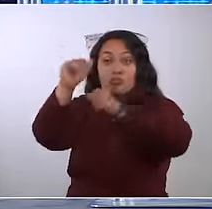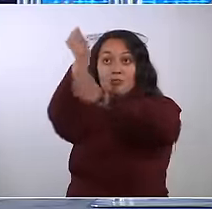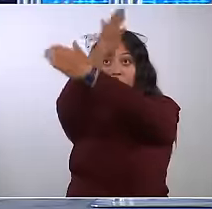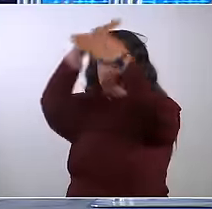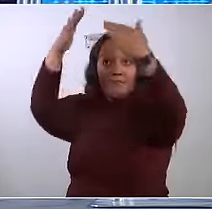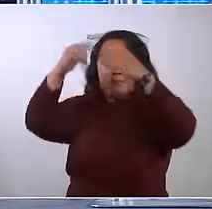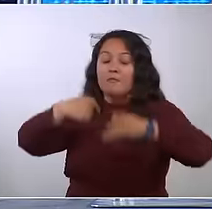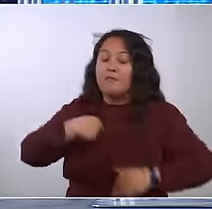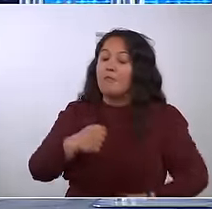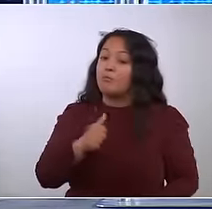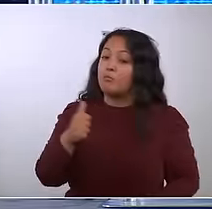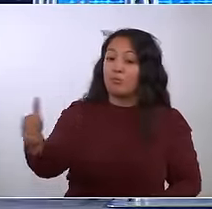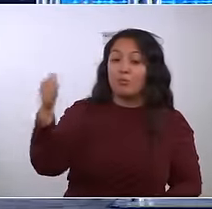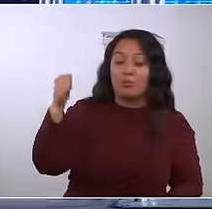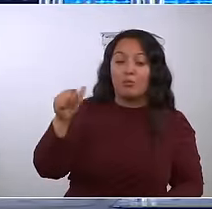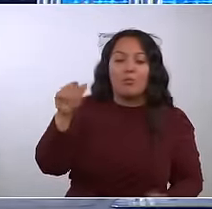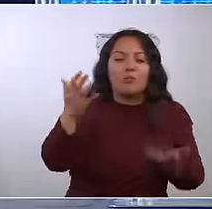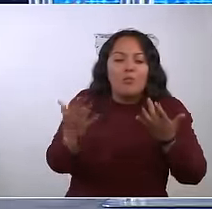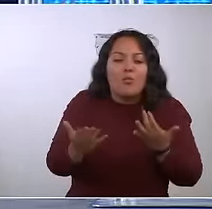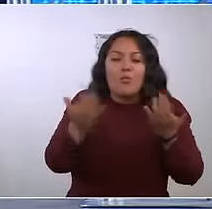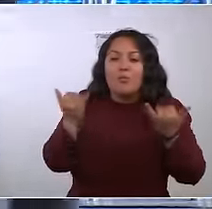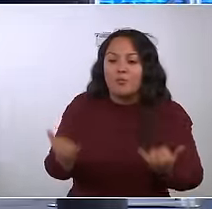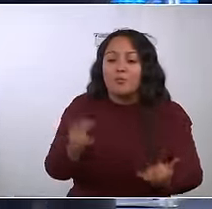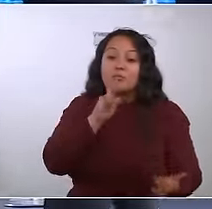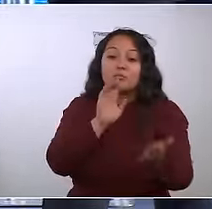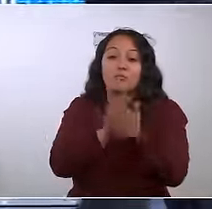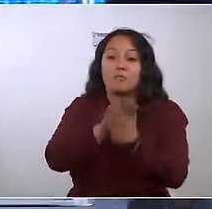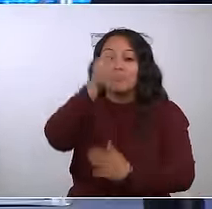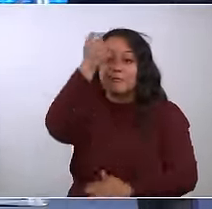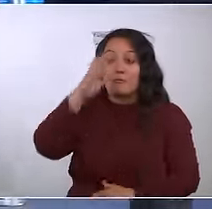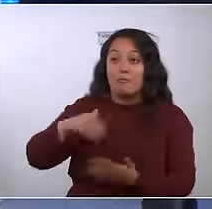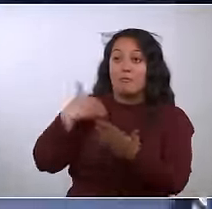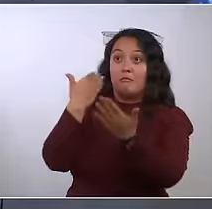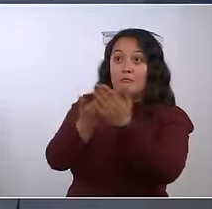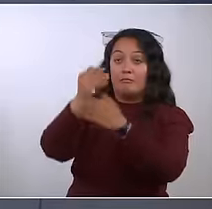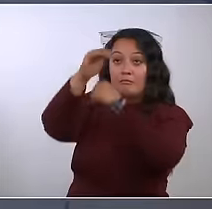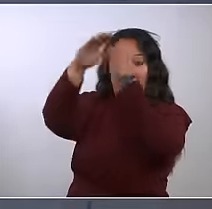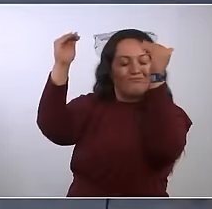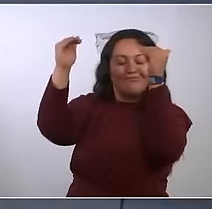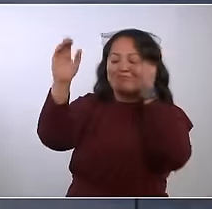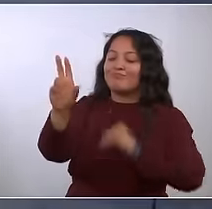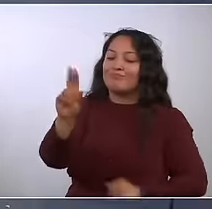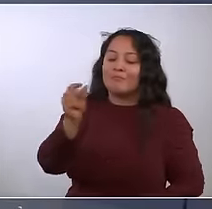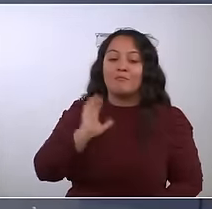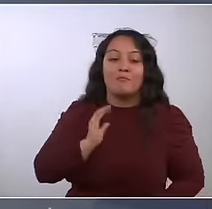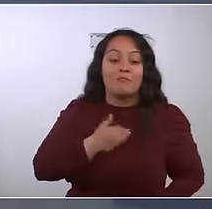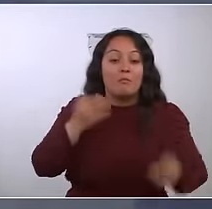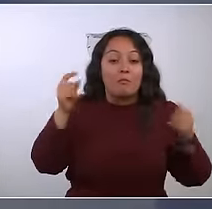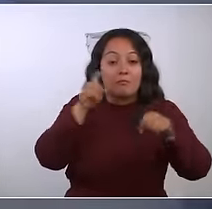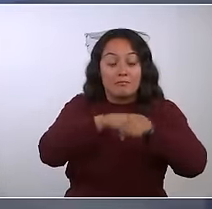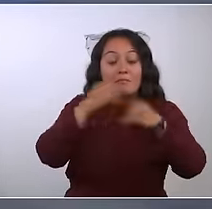To praise God. La misión es levantarme ahora. The mission is to ahora get up now. Para adorar.